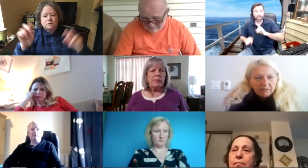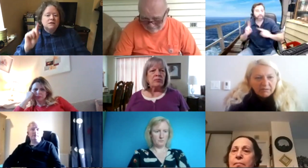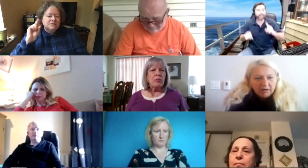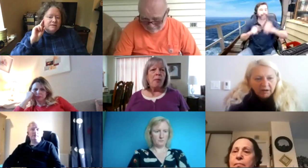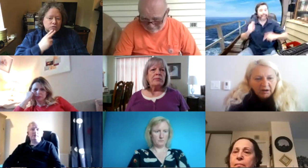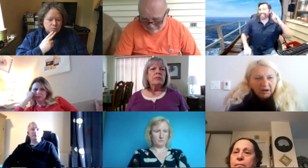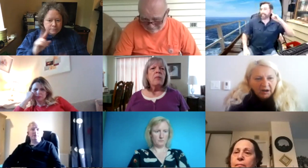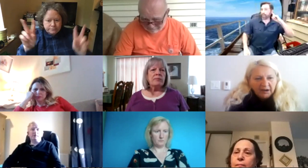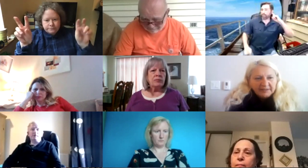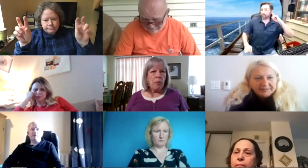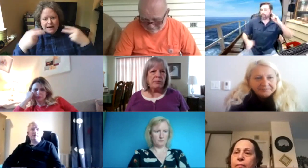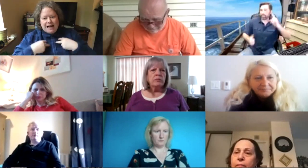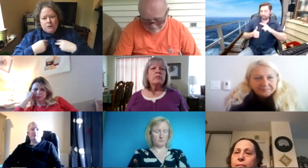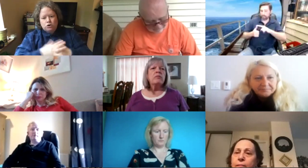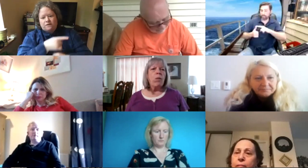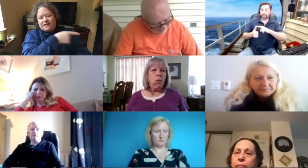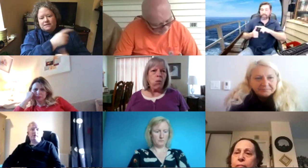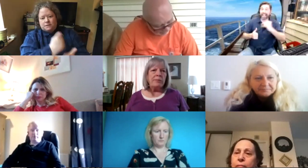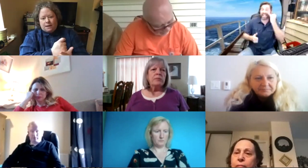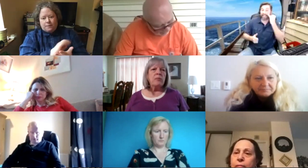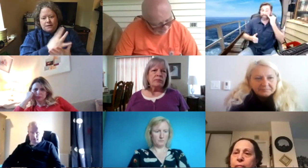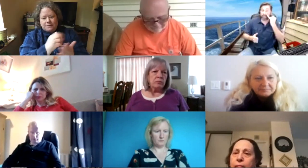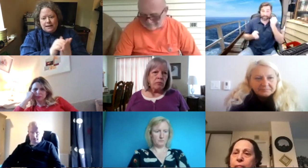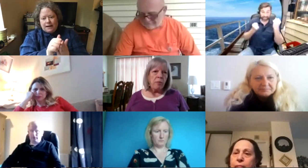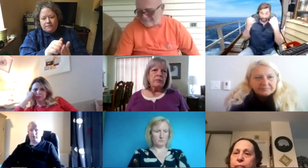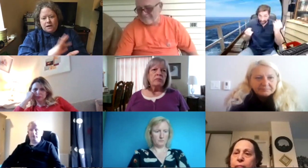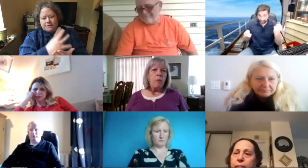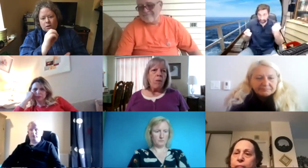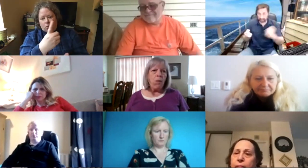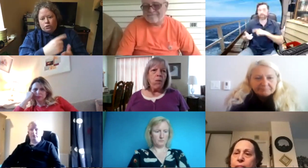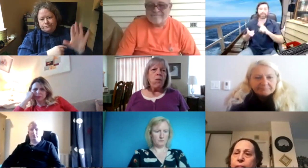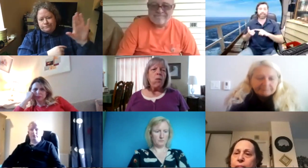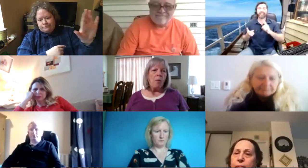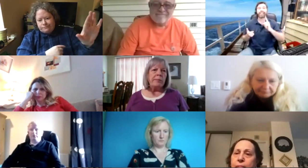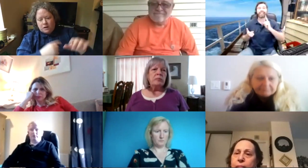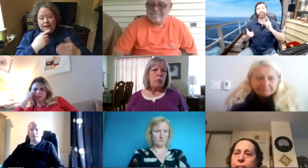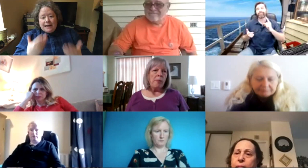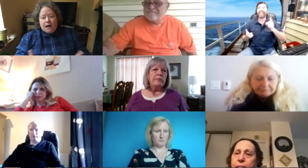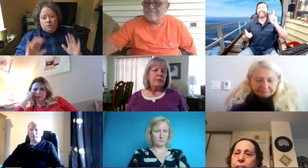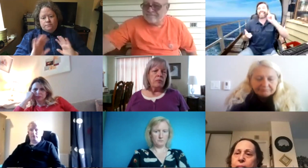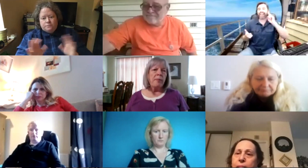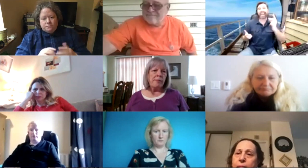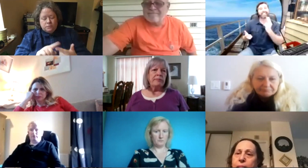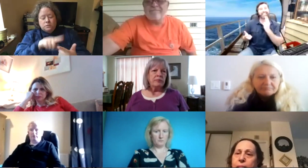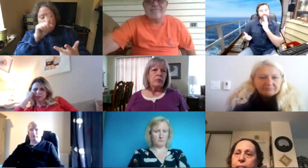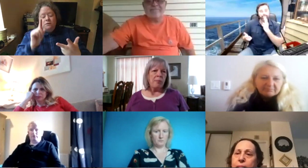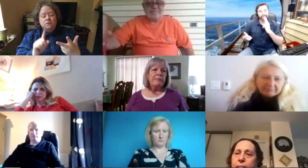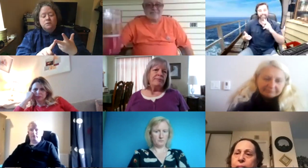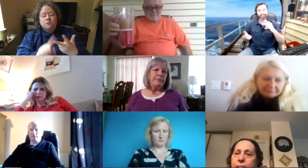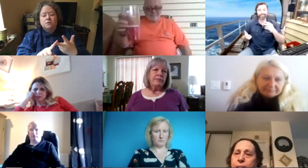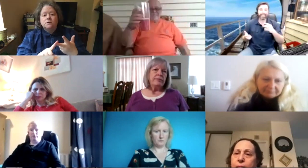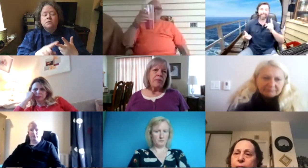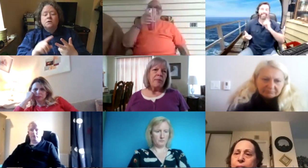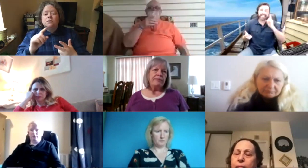they were a sign language user, they were deaf and dumb. That was the language at that time, back in 1911.